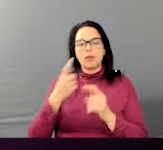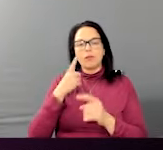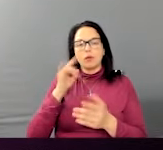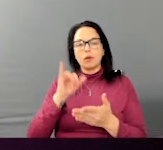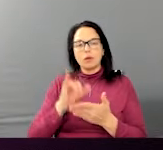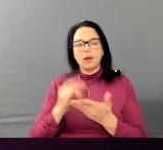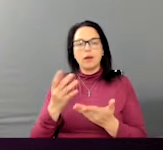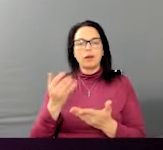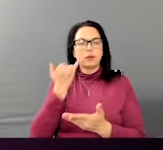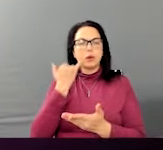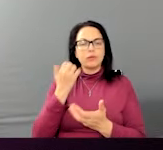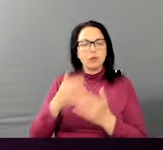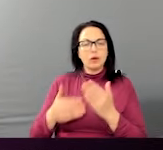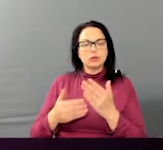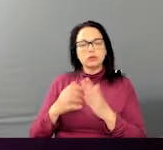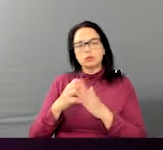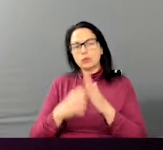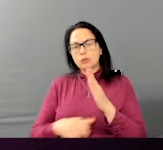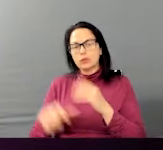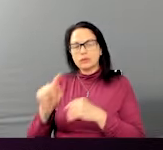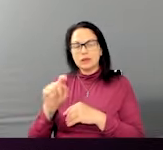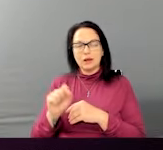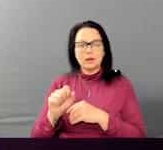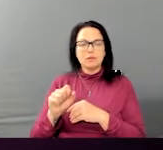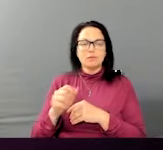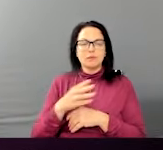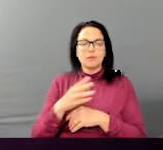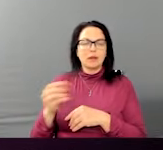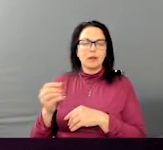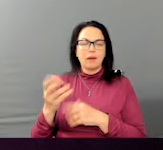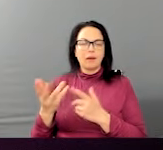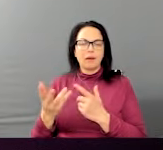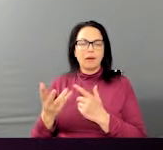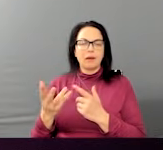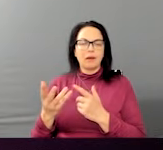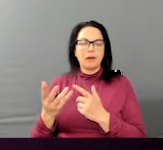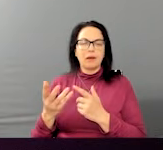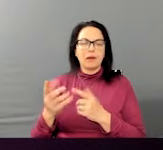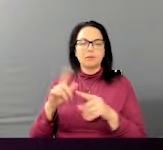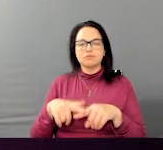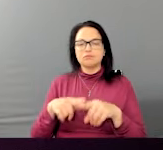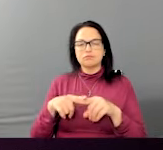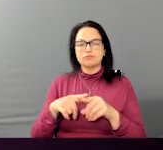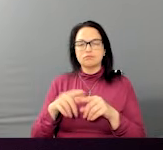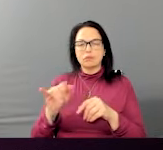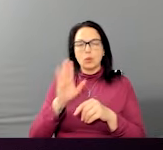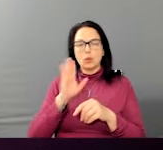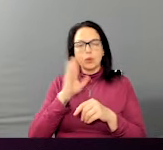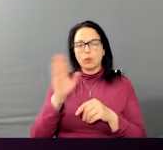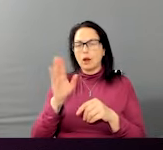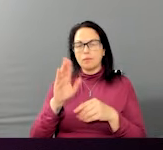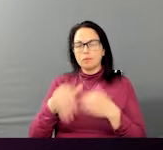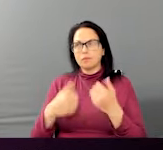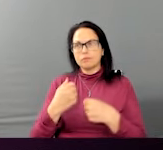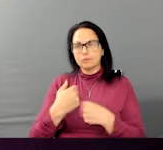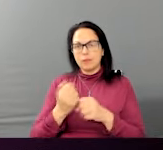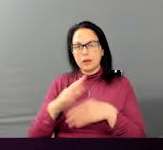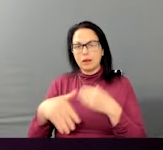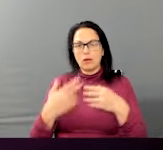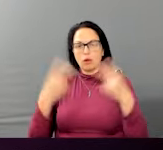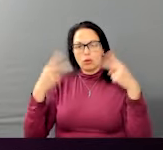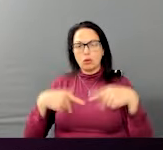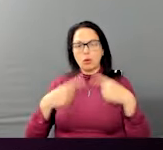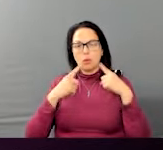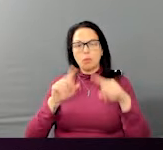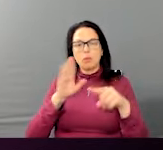remove the TS. And we'll keep your dependencies up to date. We're not going to make all your code still work, but we will update the package.json